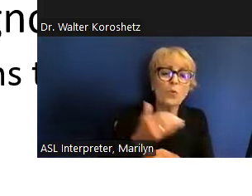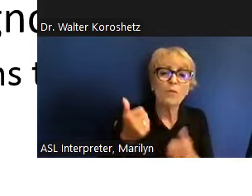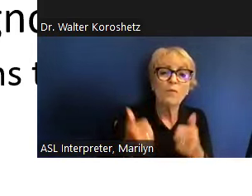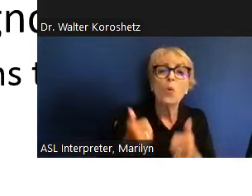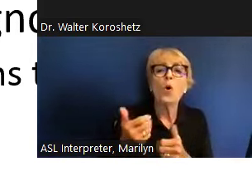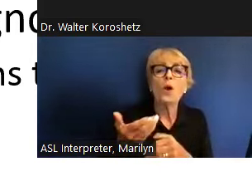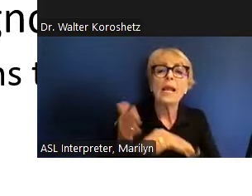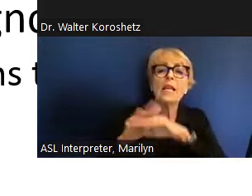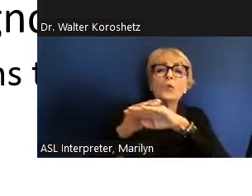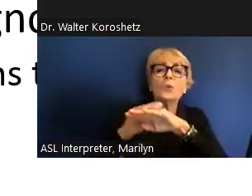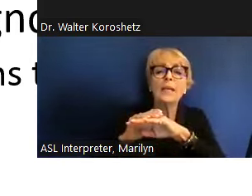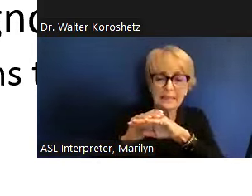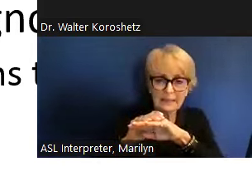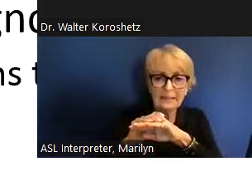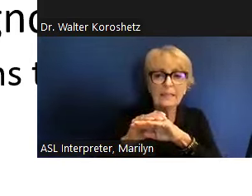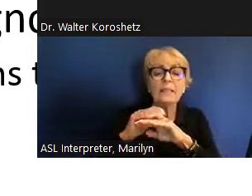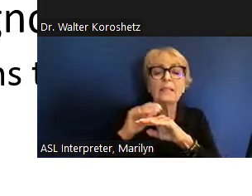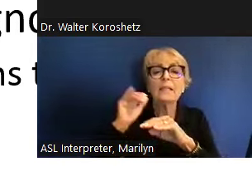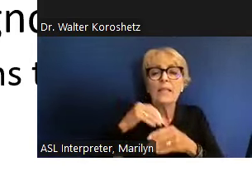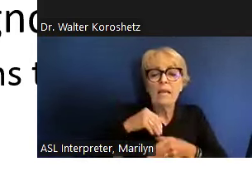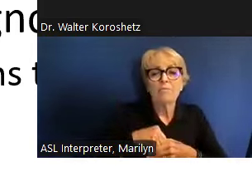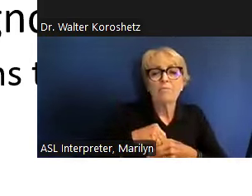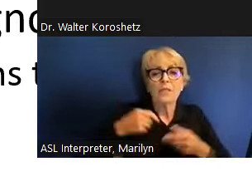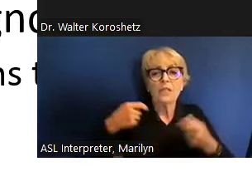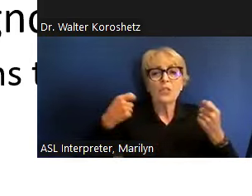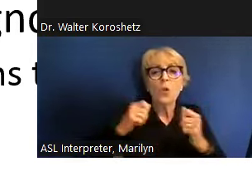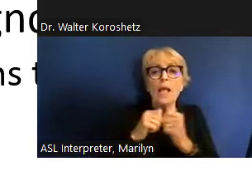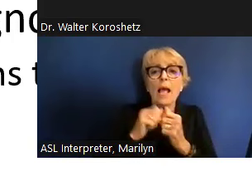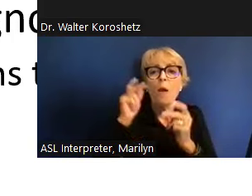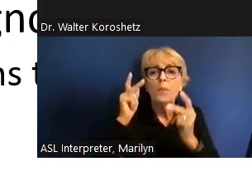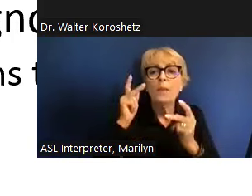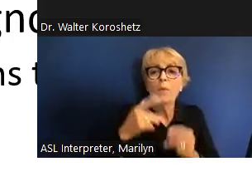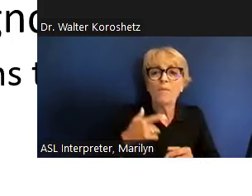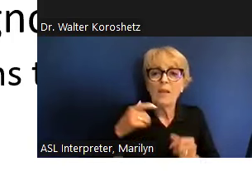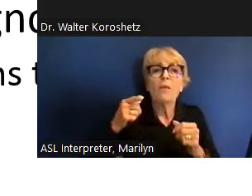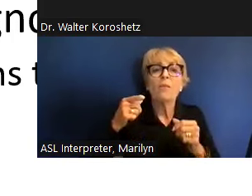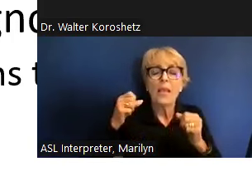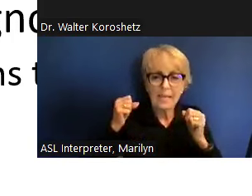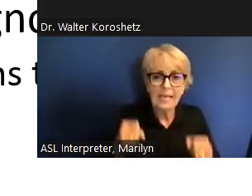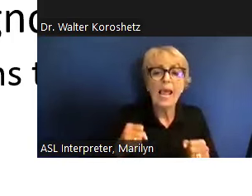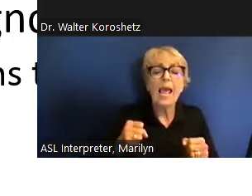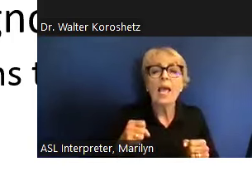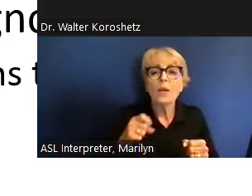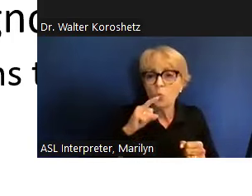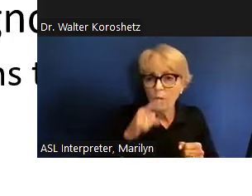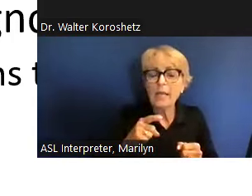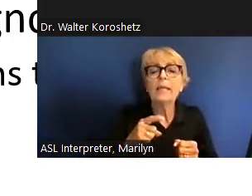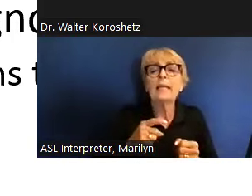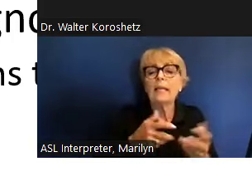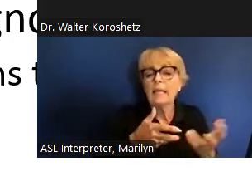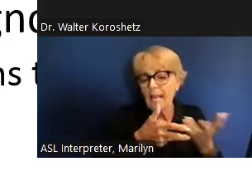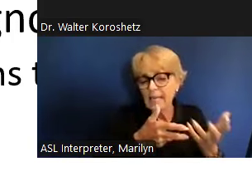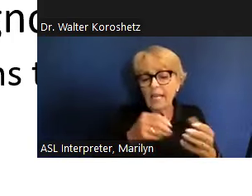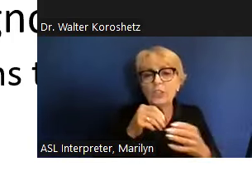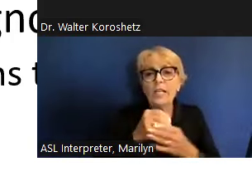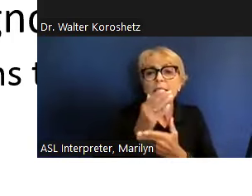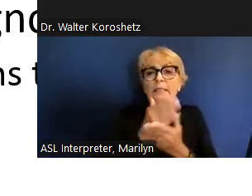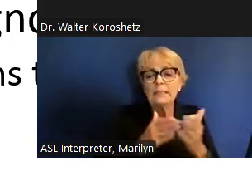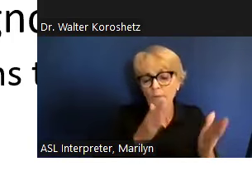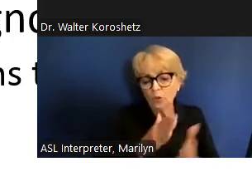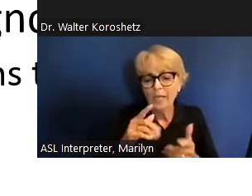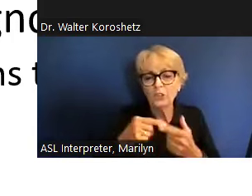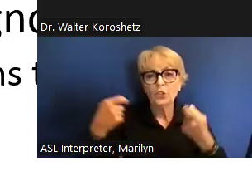internal locus of control. So helping people feel like they really can engage in some strategies to manage